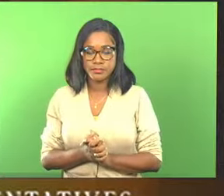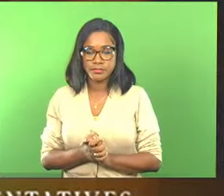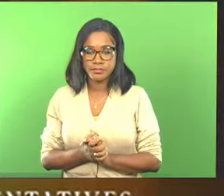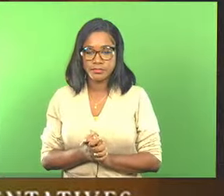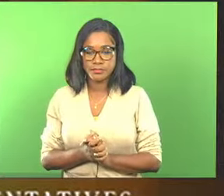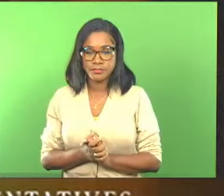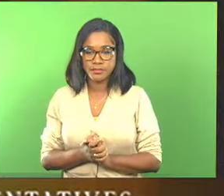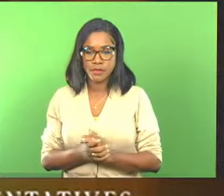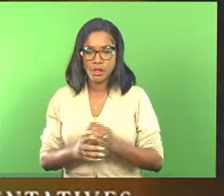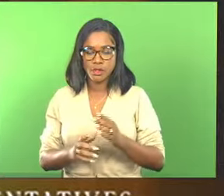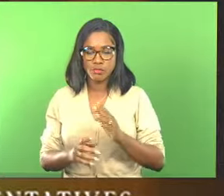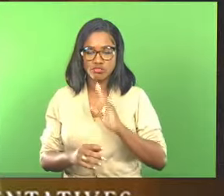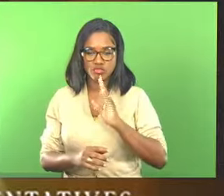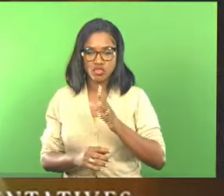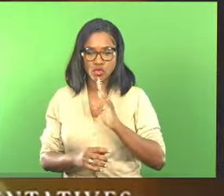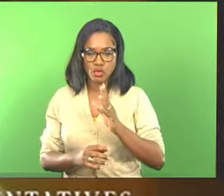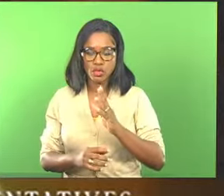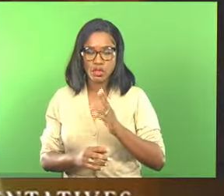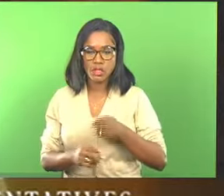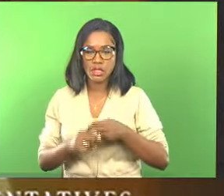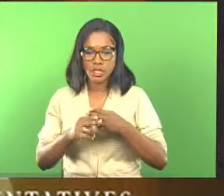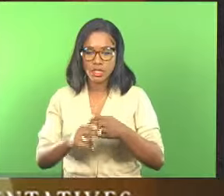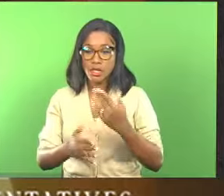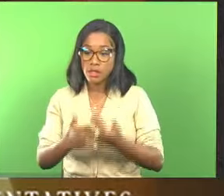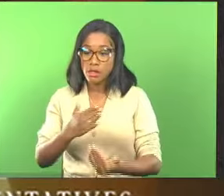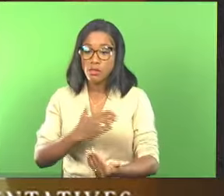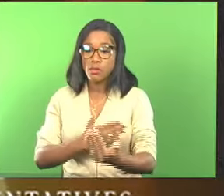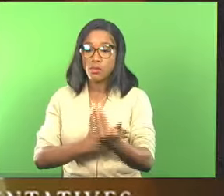Suprabhat, good morning.